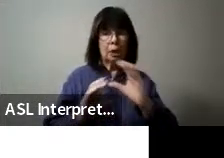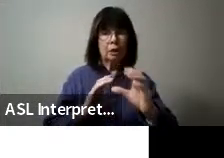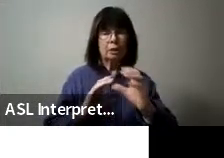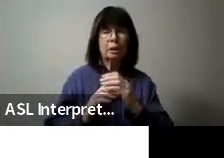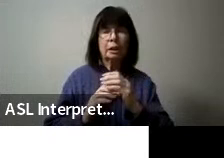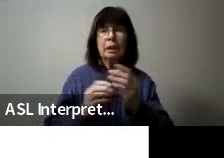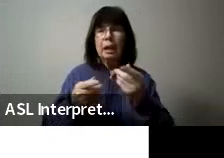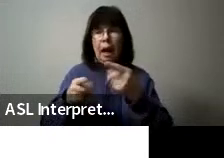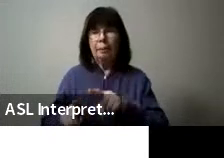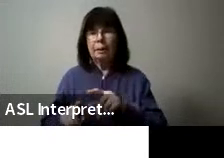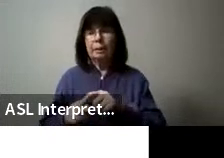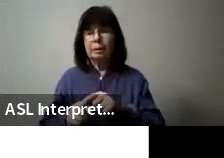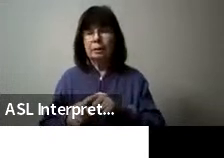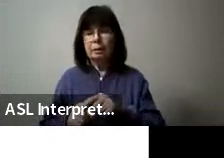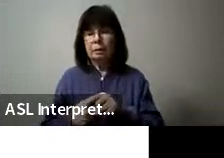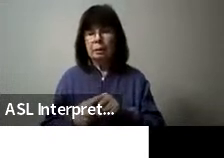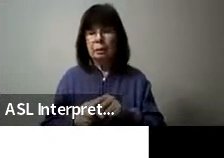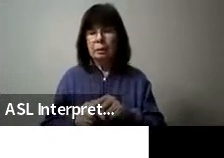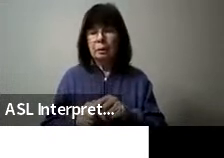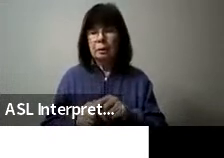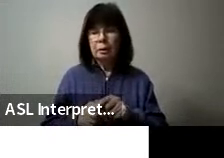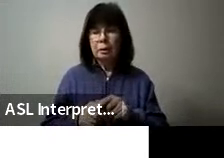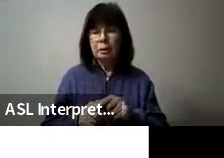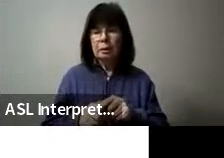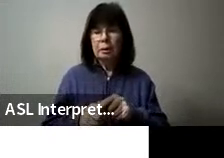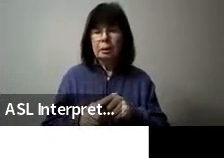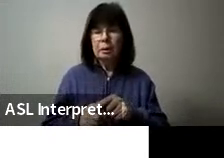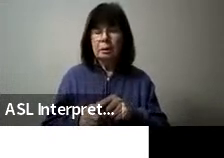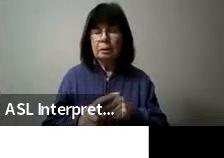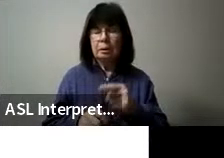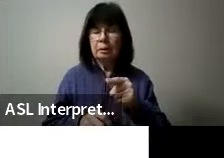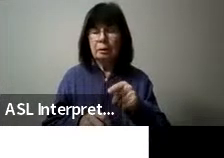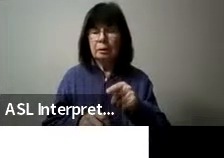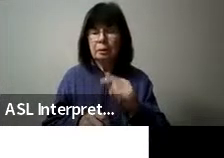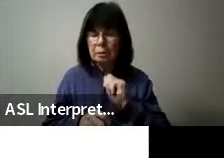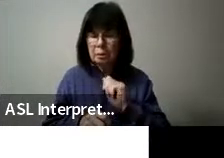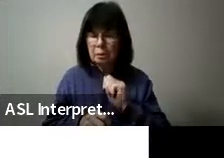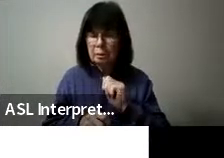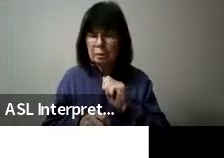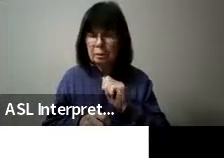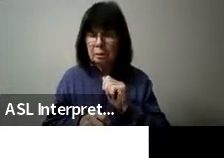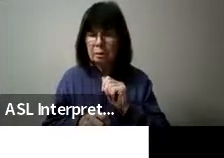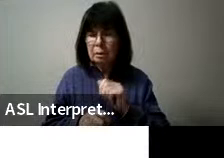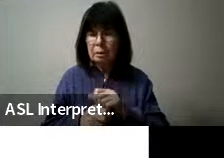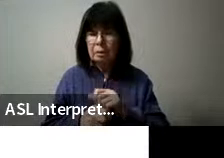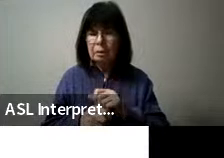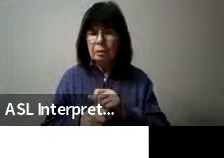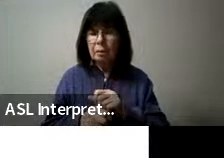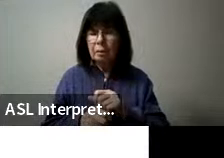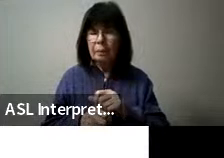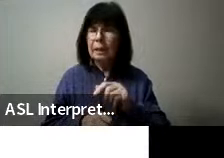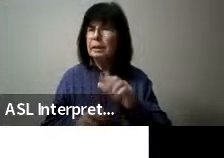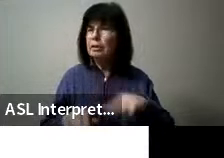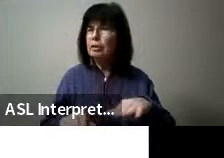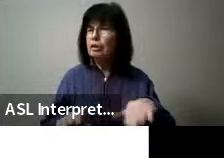goes on, because this is actually the pediatric public health population that our school nurses are taking care of.